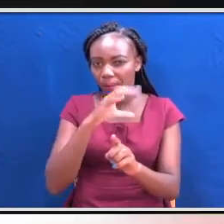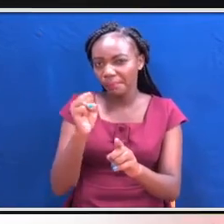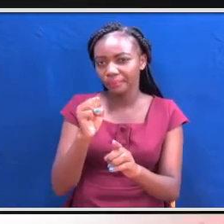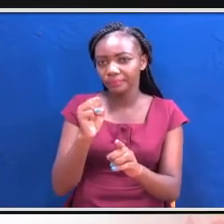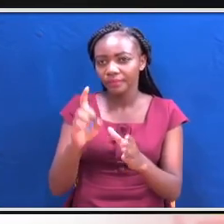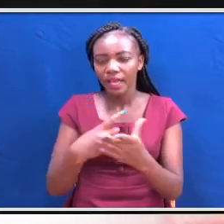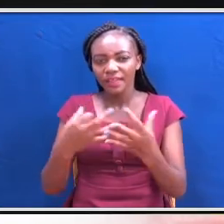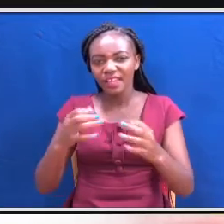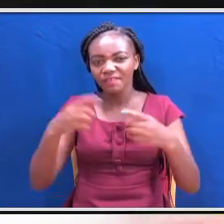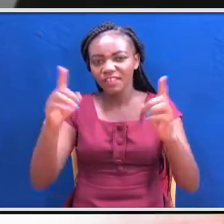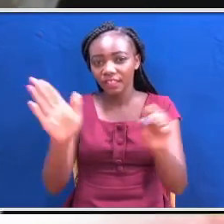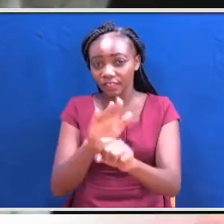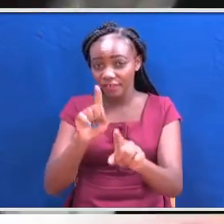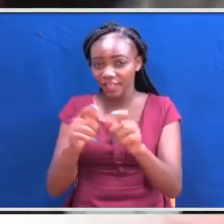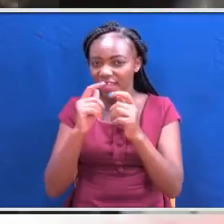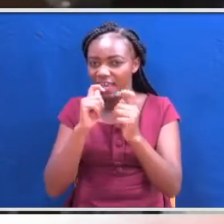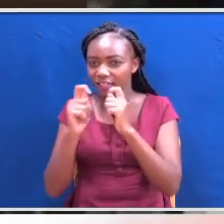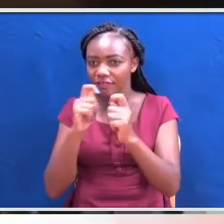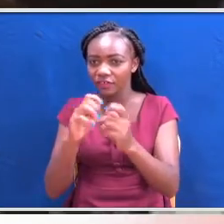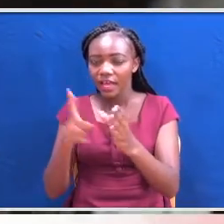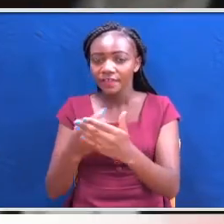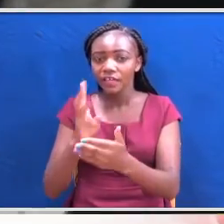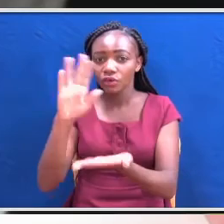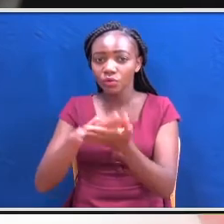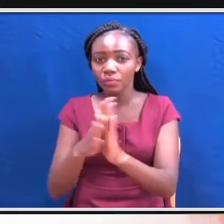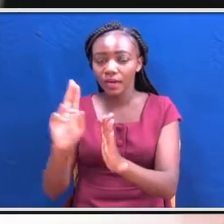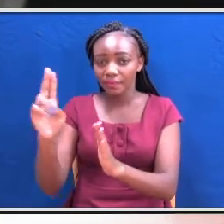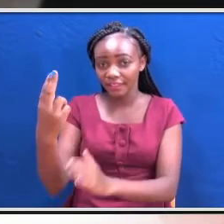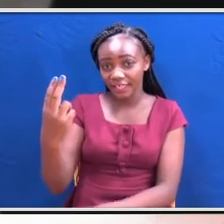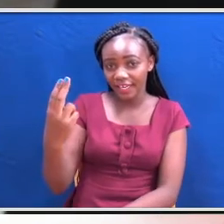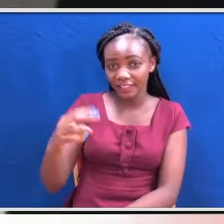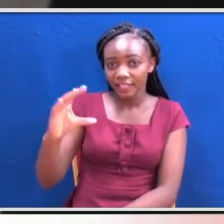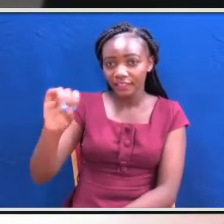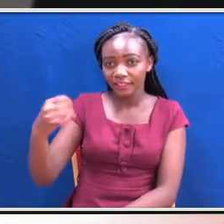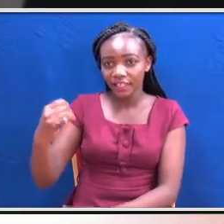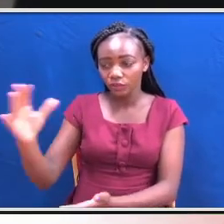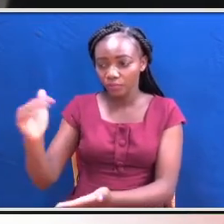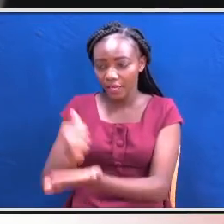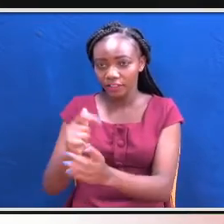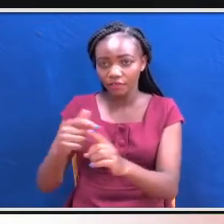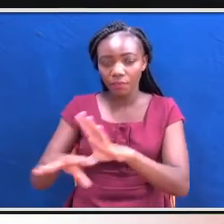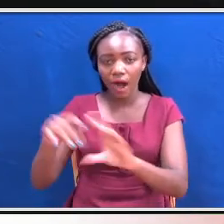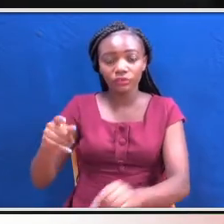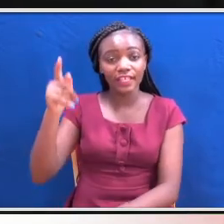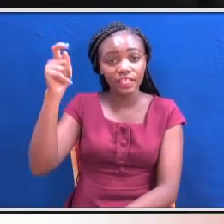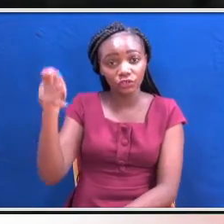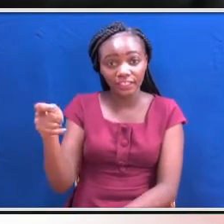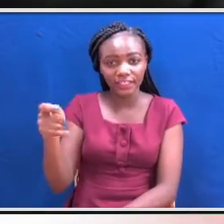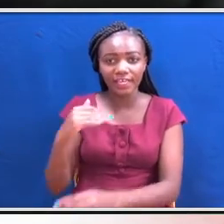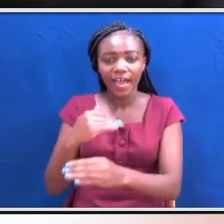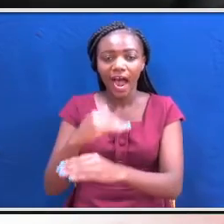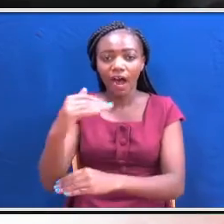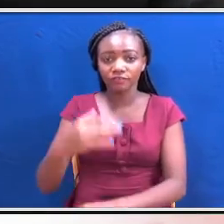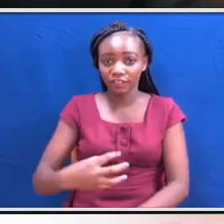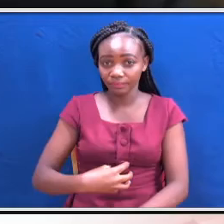be successful in the interview, Ngatia will become the second CJ to be appointed from outside the judiciary after retired